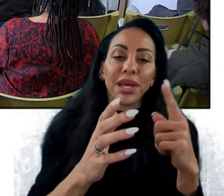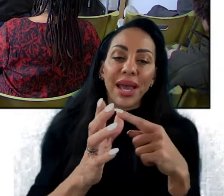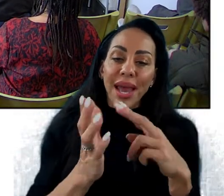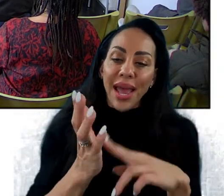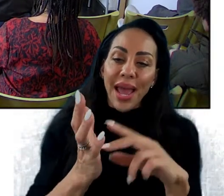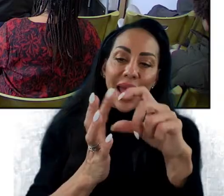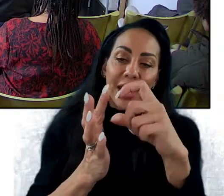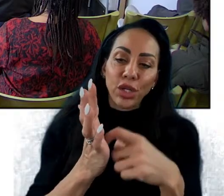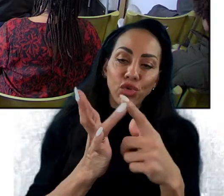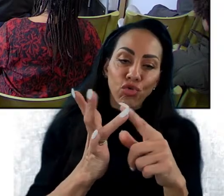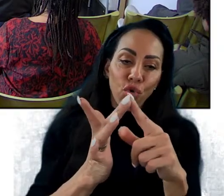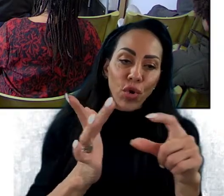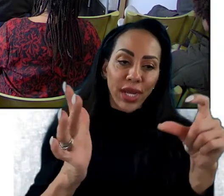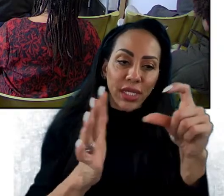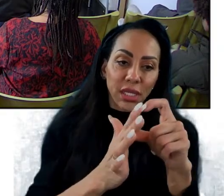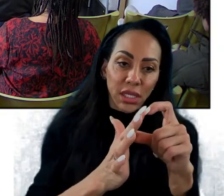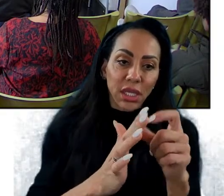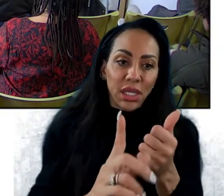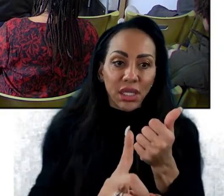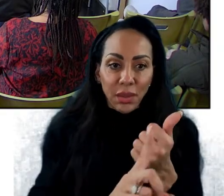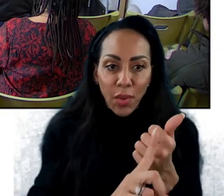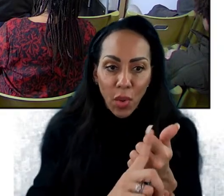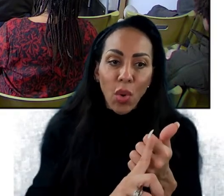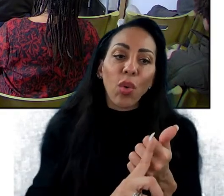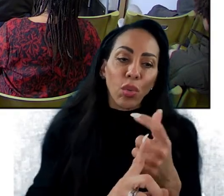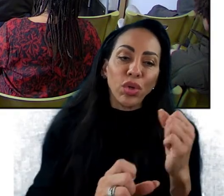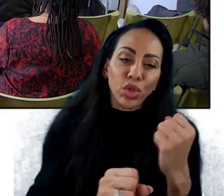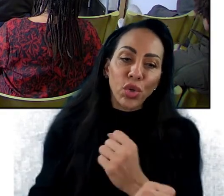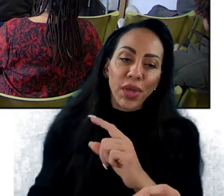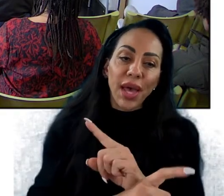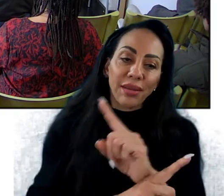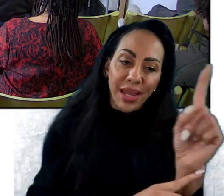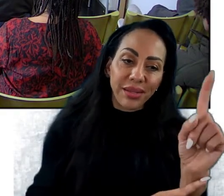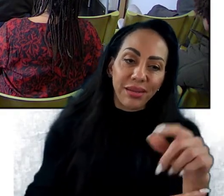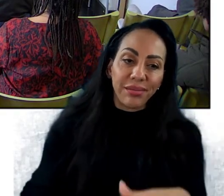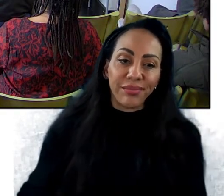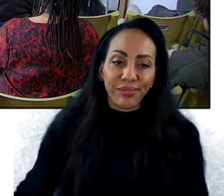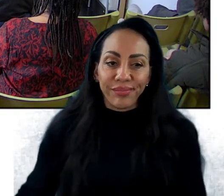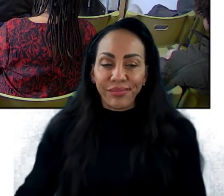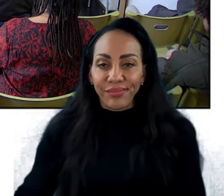in every platform. But yeah, it's a good idea. Thank you.